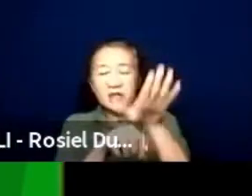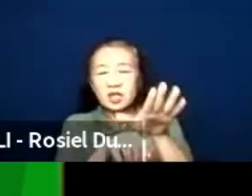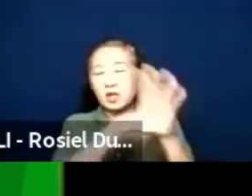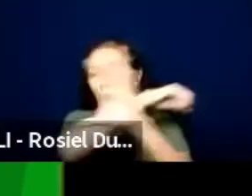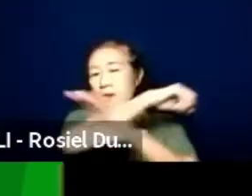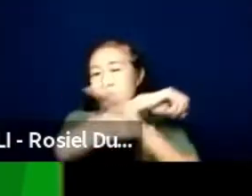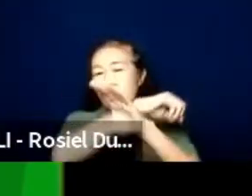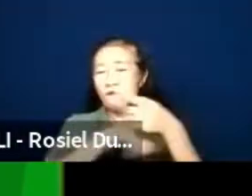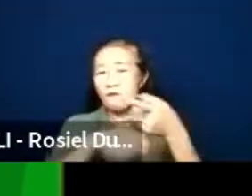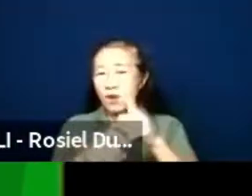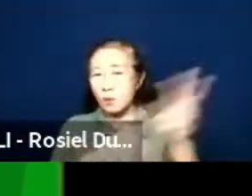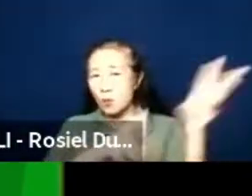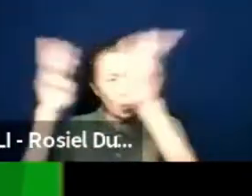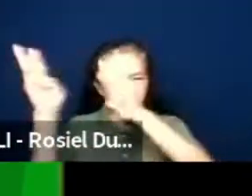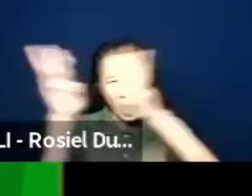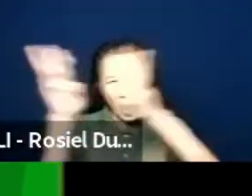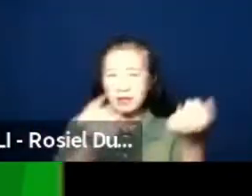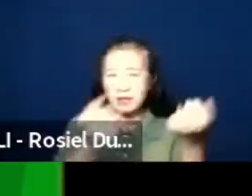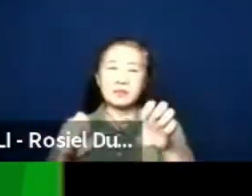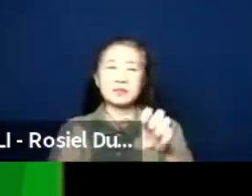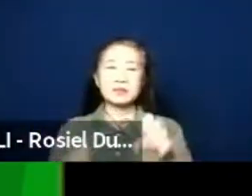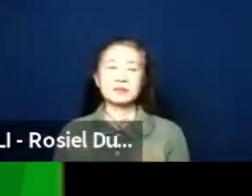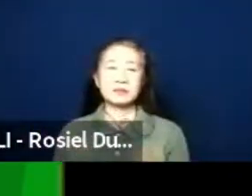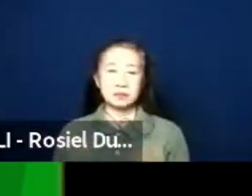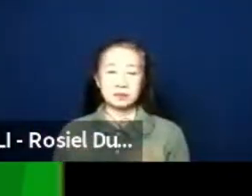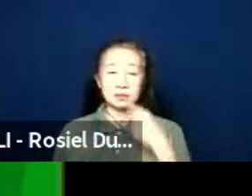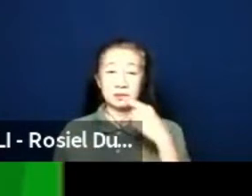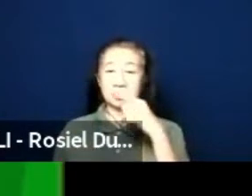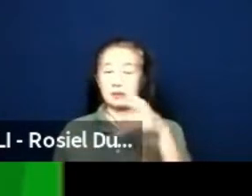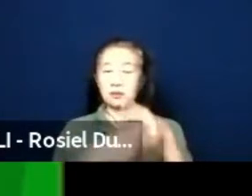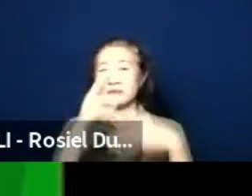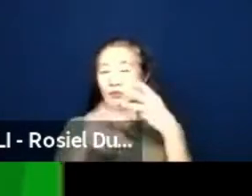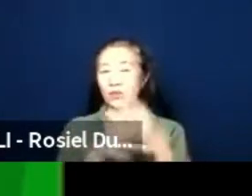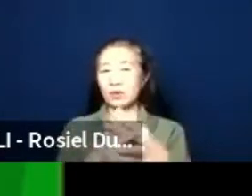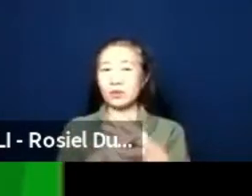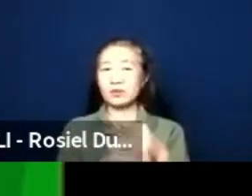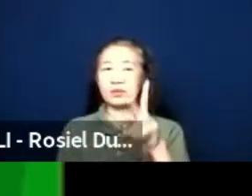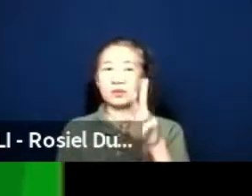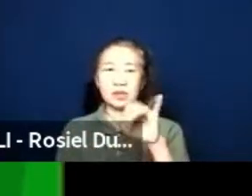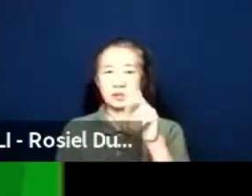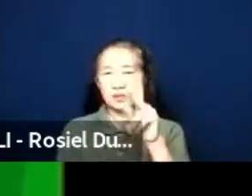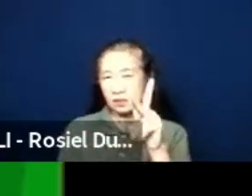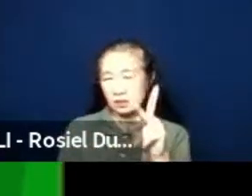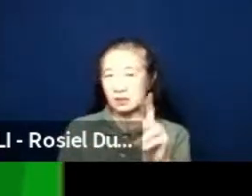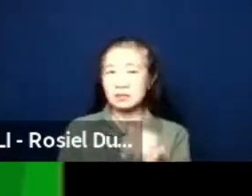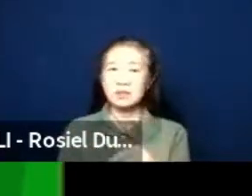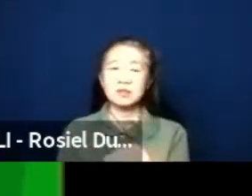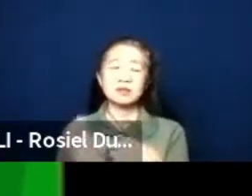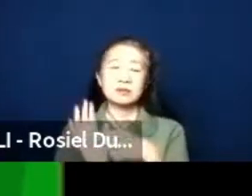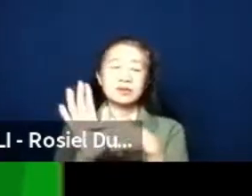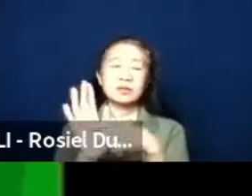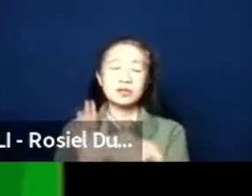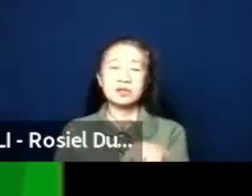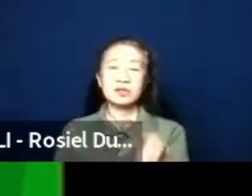extreme weather events, according to the World Risk Index. Then allow me to share this to you. The Republic Act